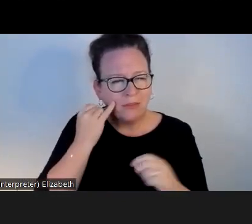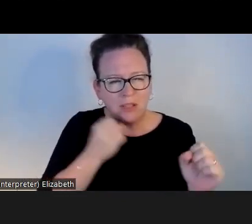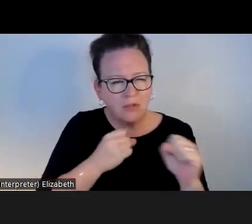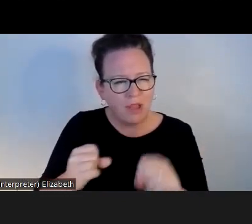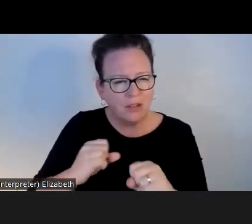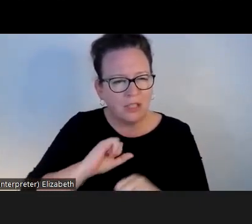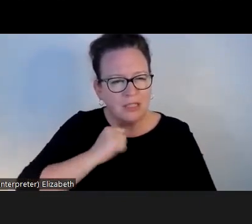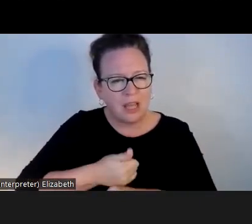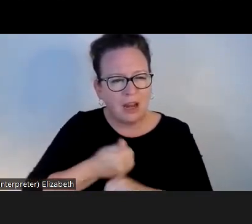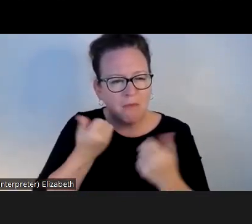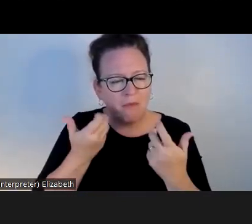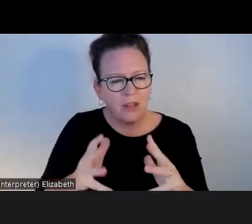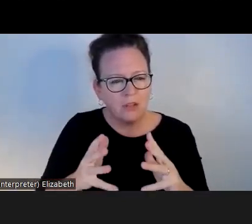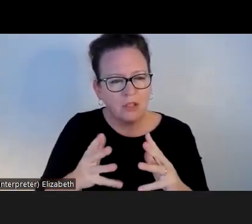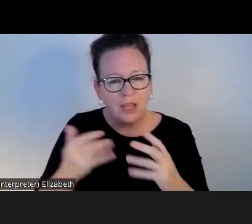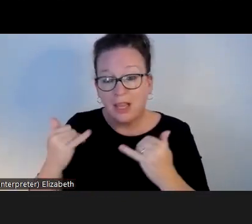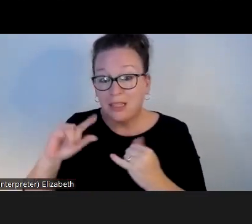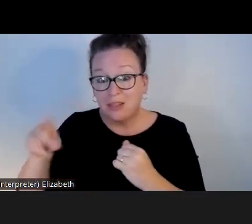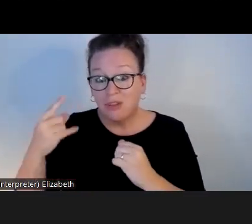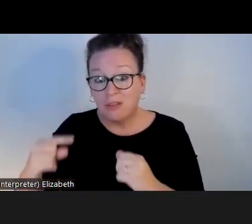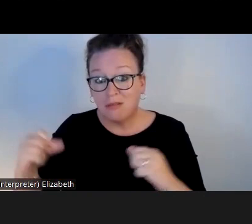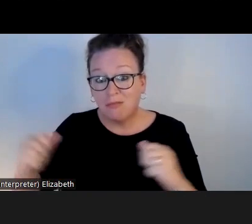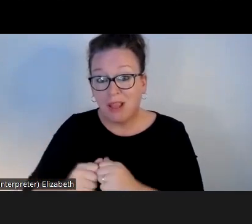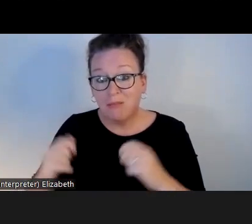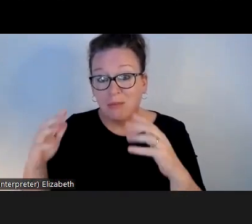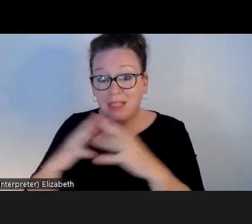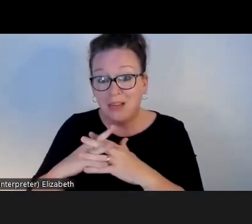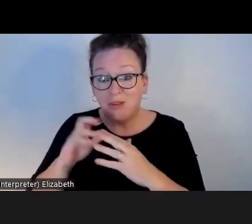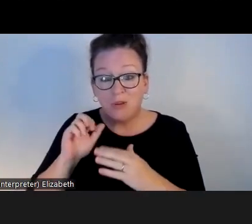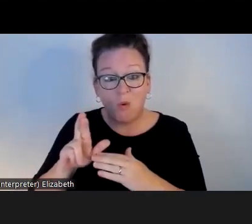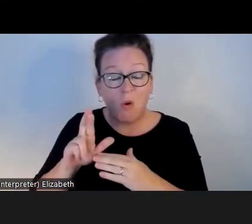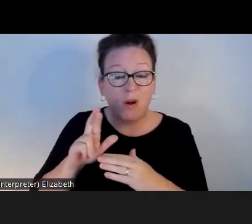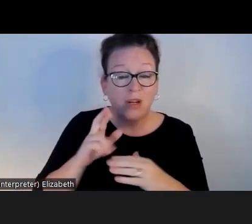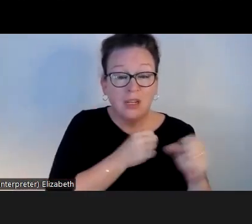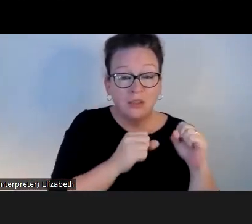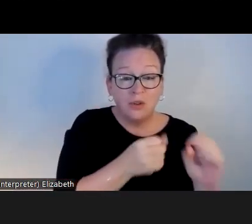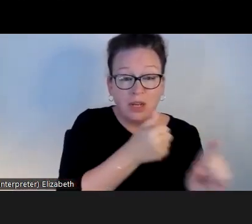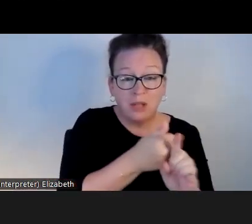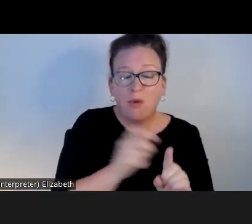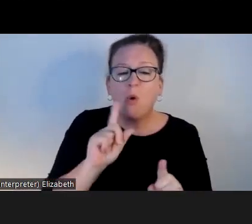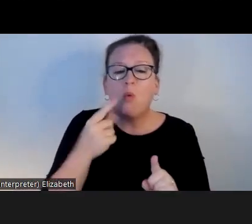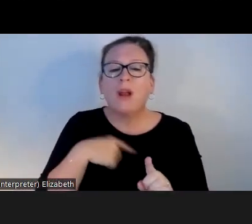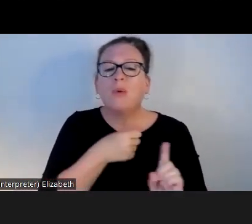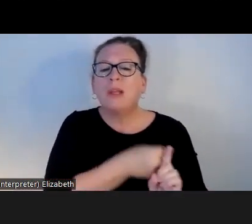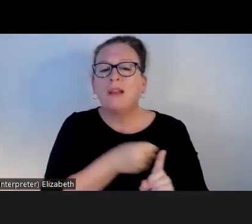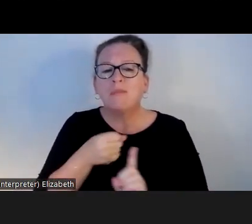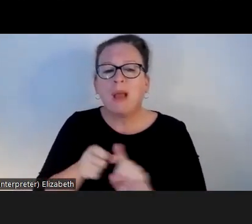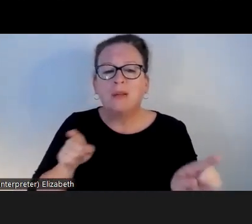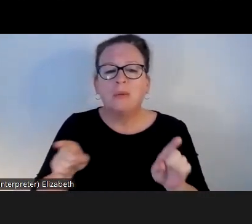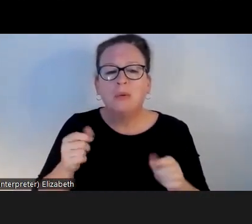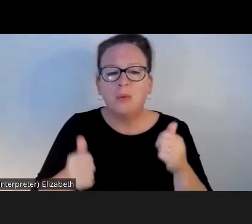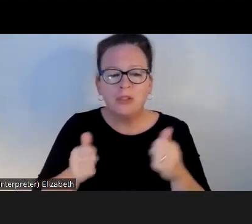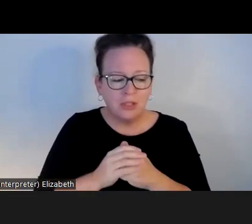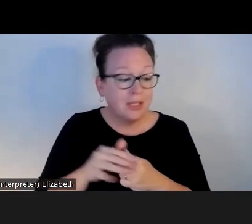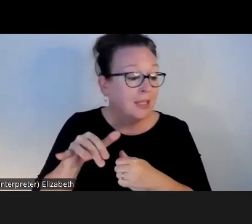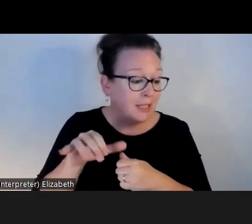place? Is it just the implementation or the strategy itself that we would have some sort of impact on? Yeah, so